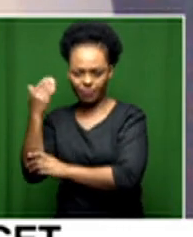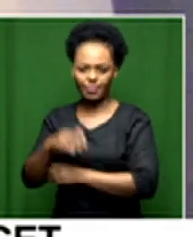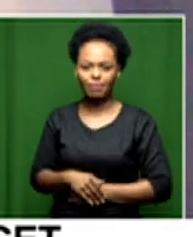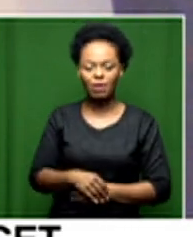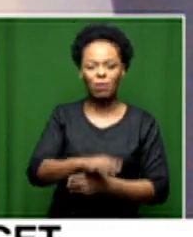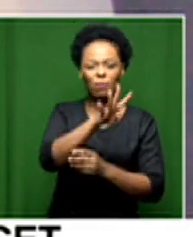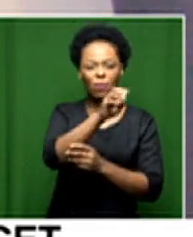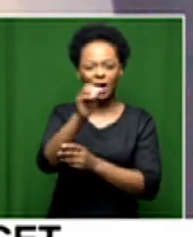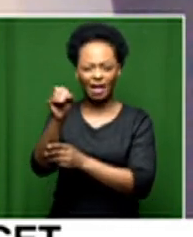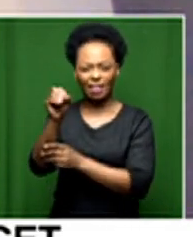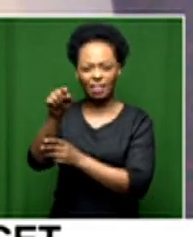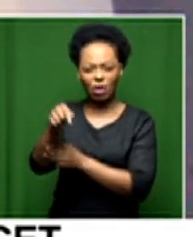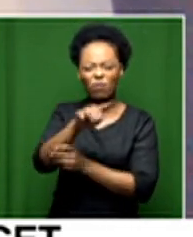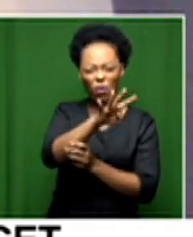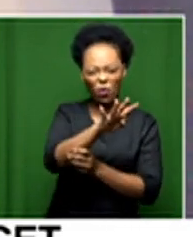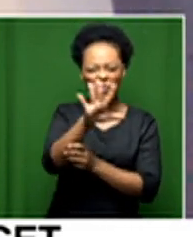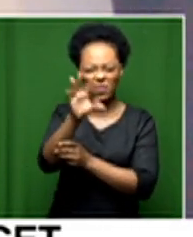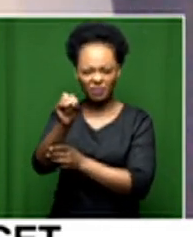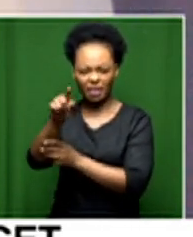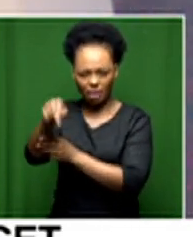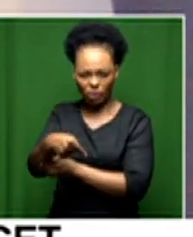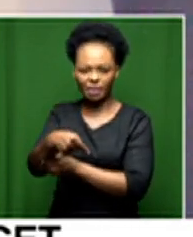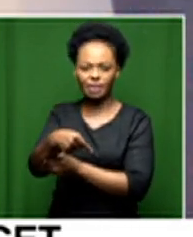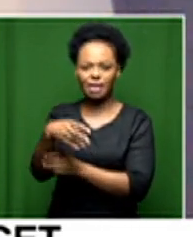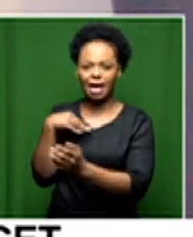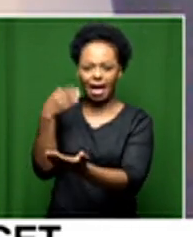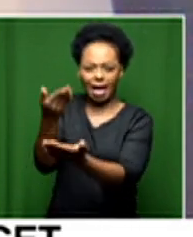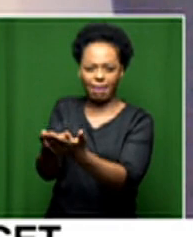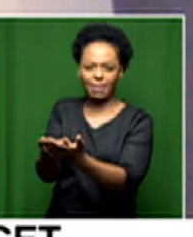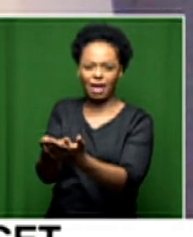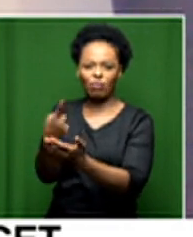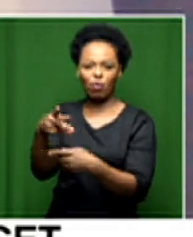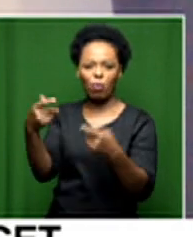400,000 odd students, 450 odd students applying to NSFAS.